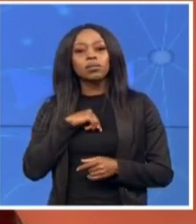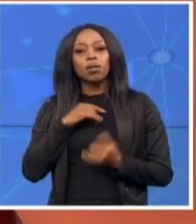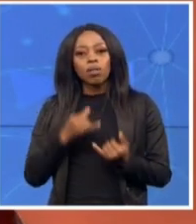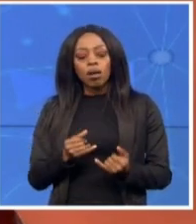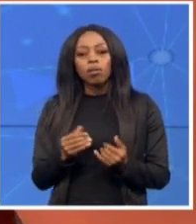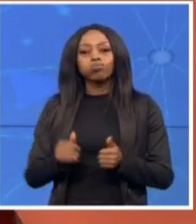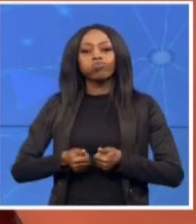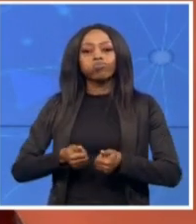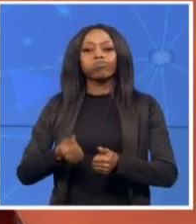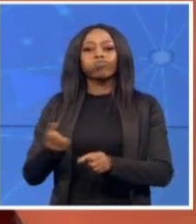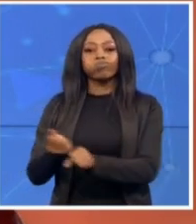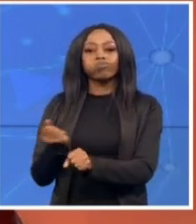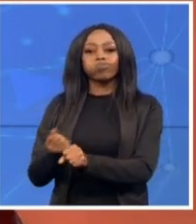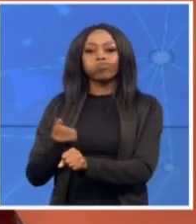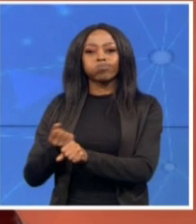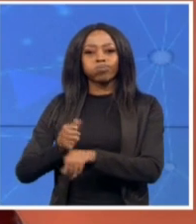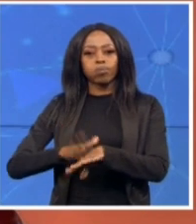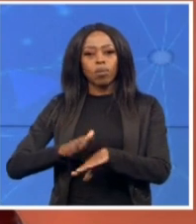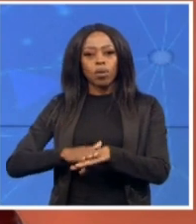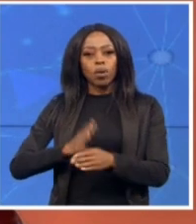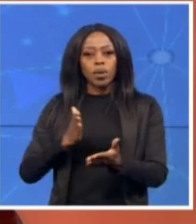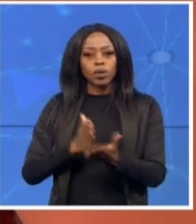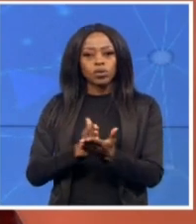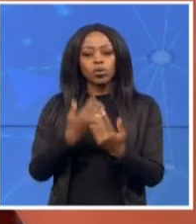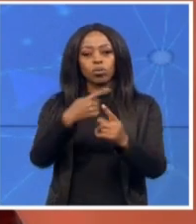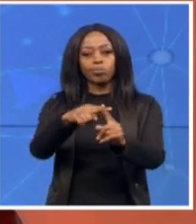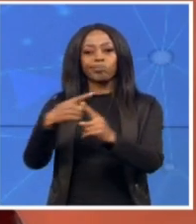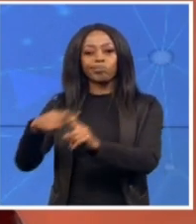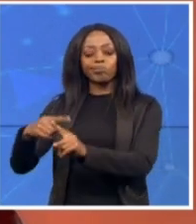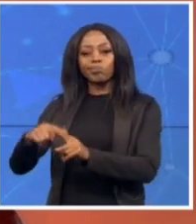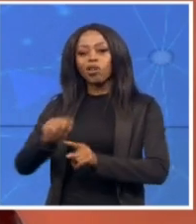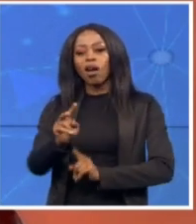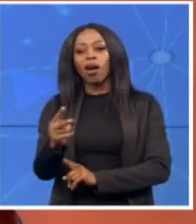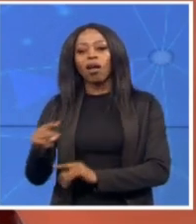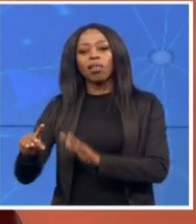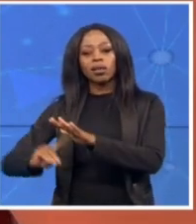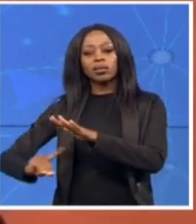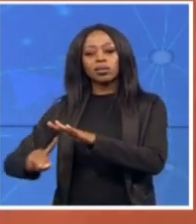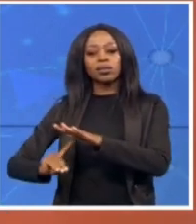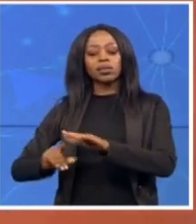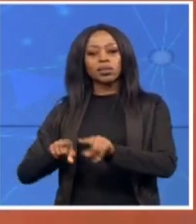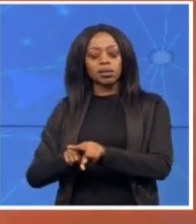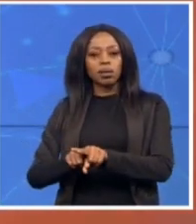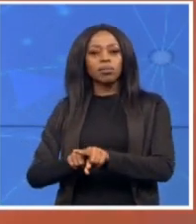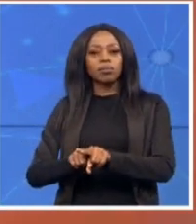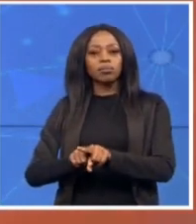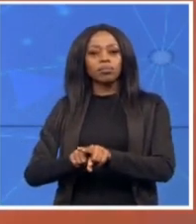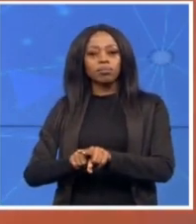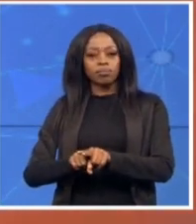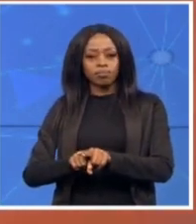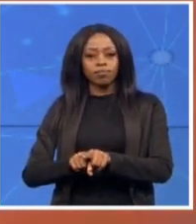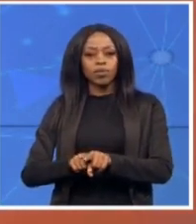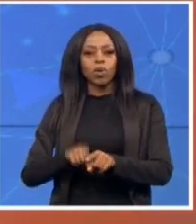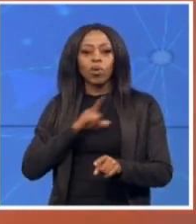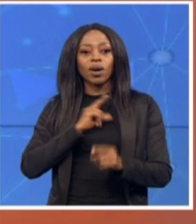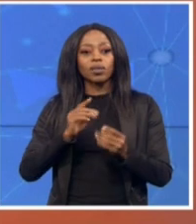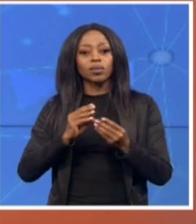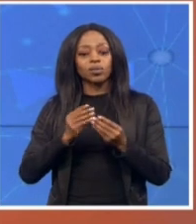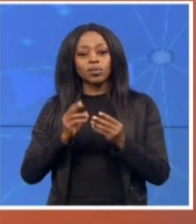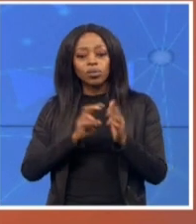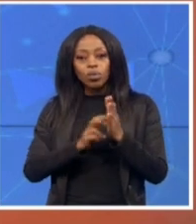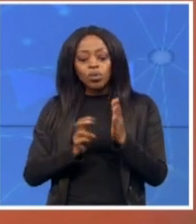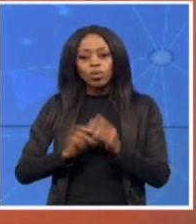other districts, putting together the COVID response, plus also other illnesses. I think in the 3 weeks' time, I'm going